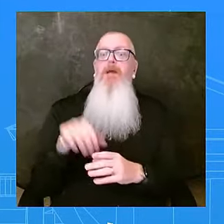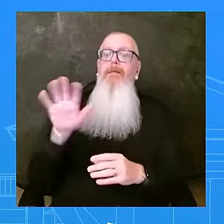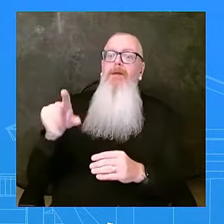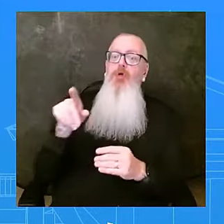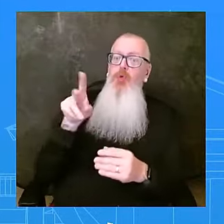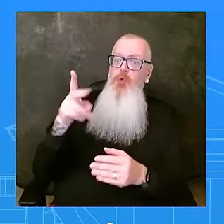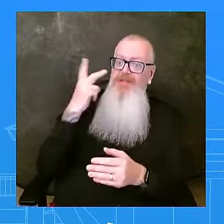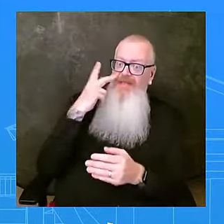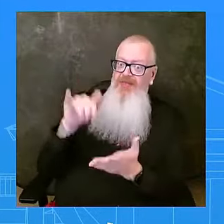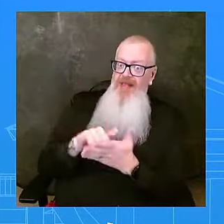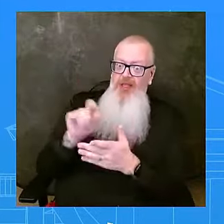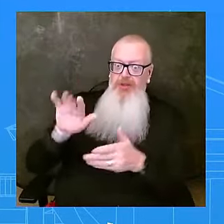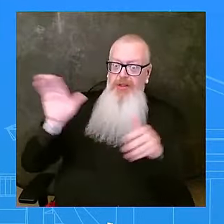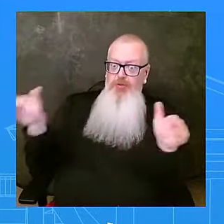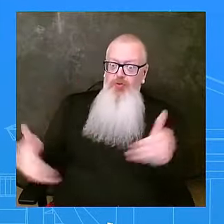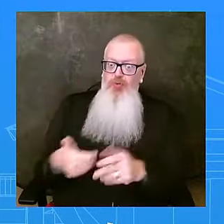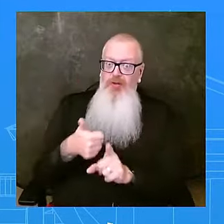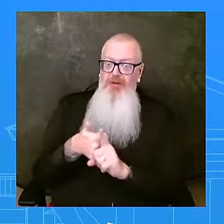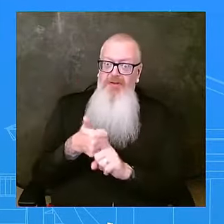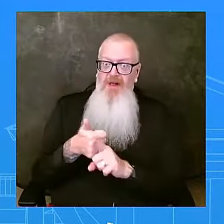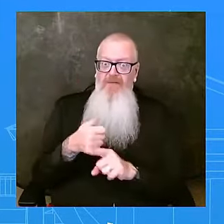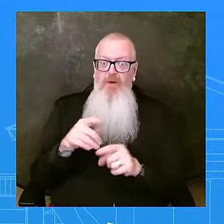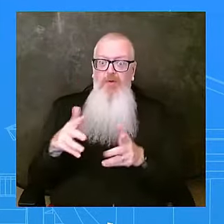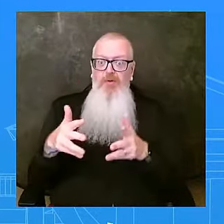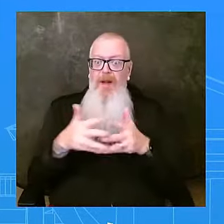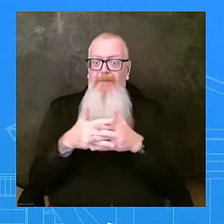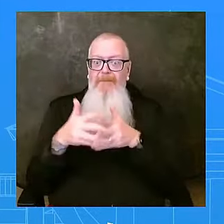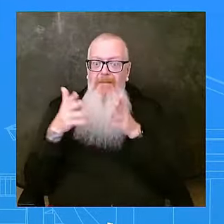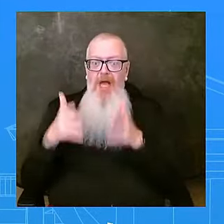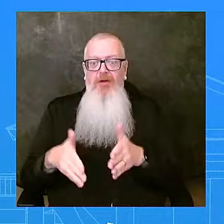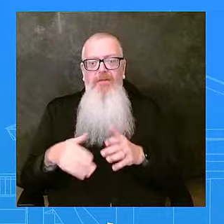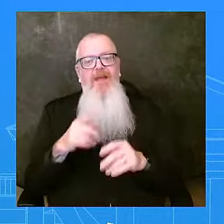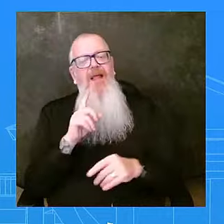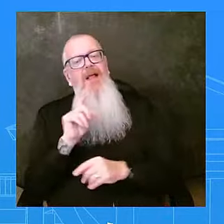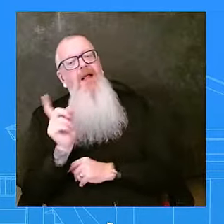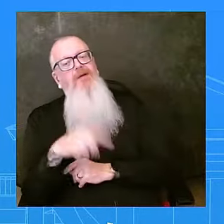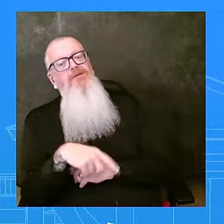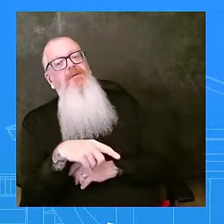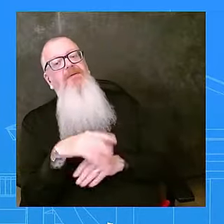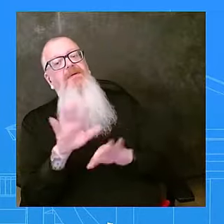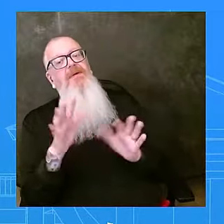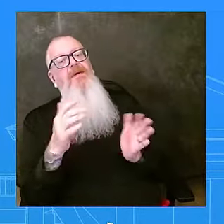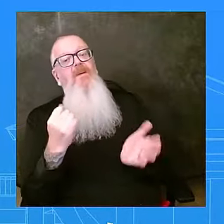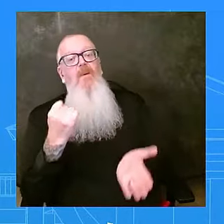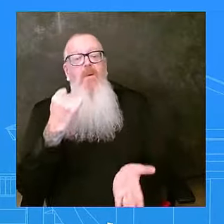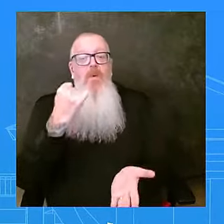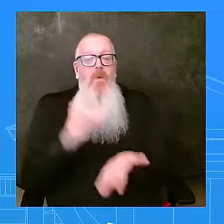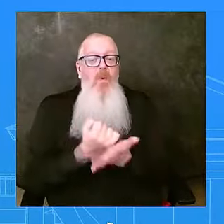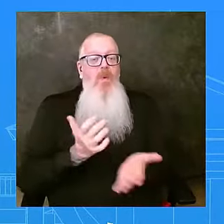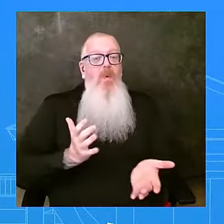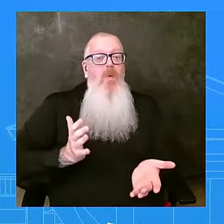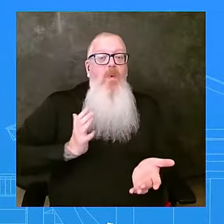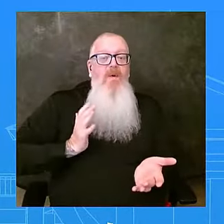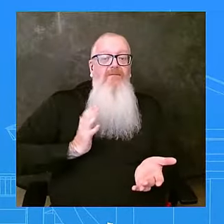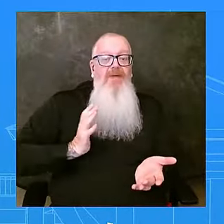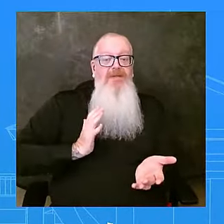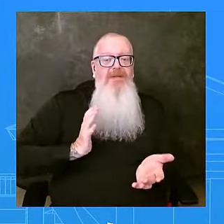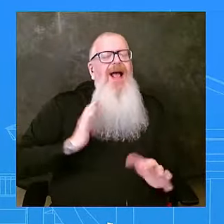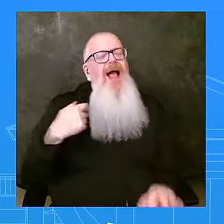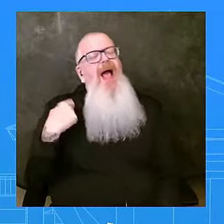something her campaign has talked about, but again, in this official lane? No, I get the official lane. Look, I don't want to get